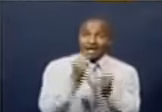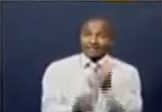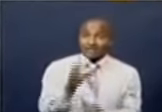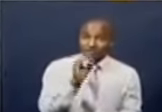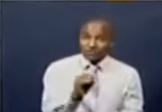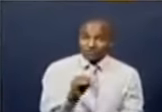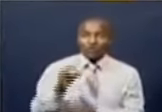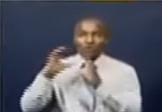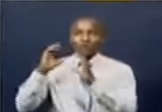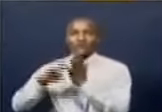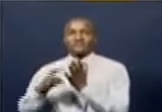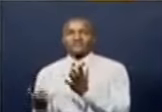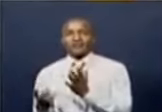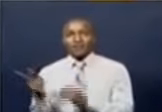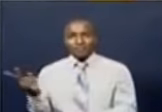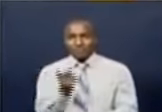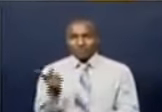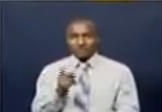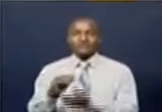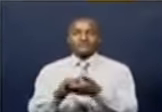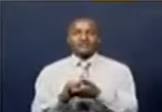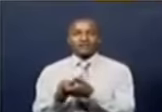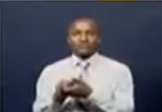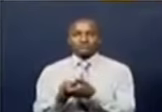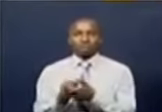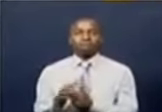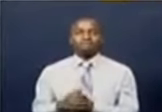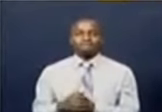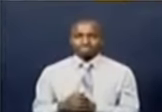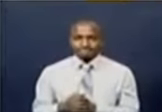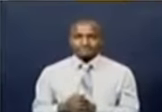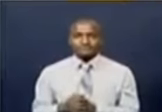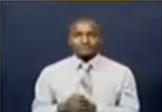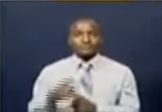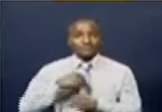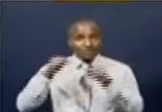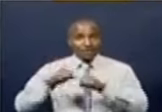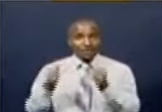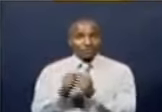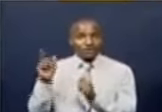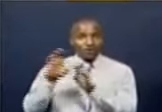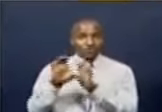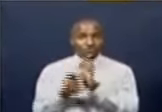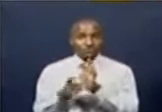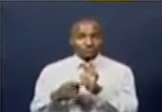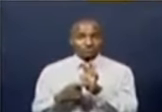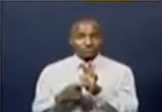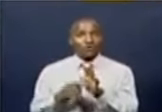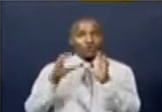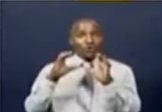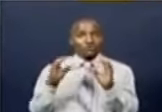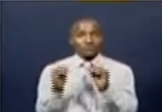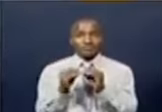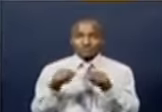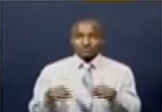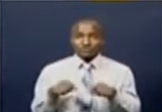two make the federation, so these are managers. Mm-hmm. And I concur with him in terms of the constitution. And coaches, we had a meeting today. We